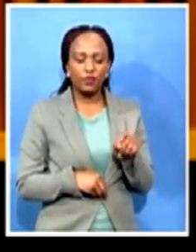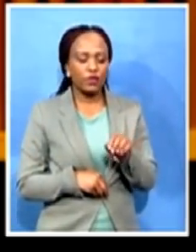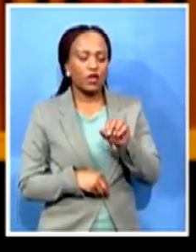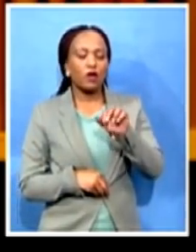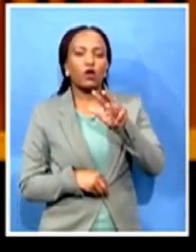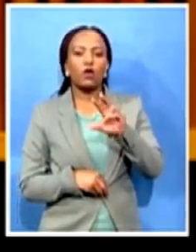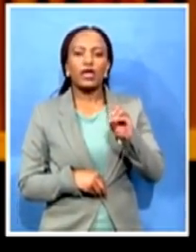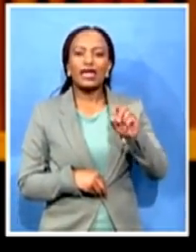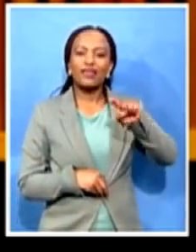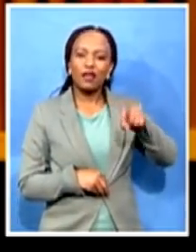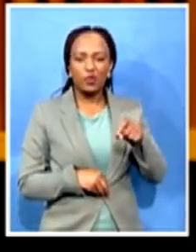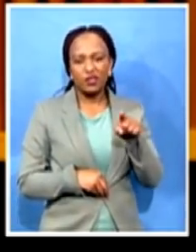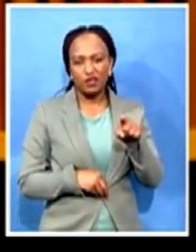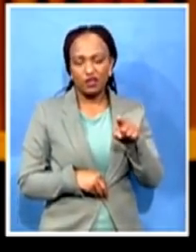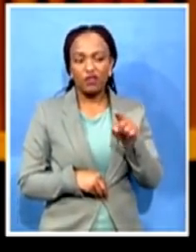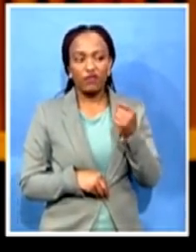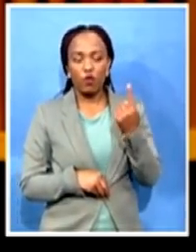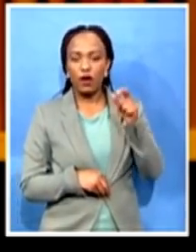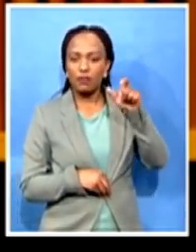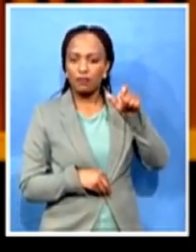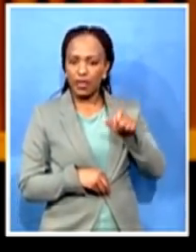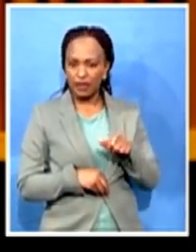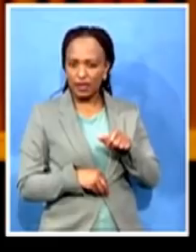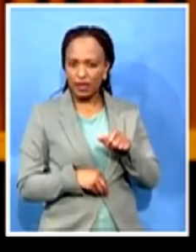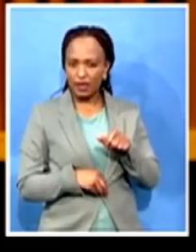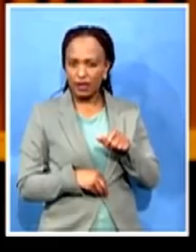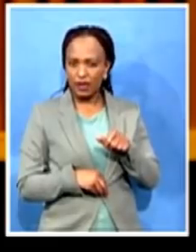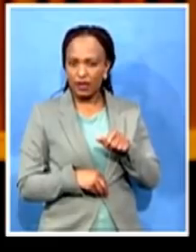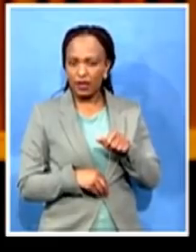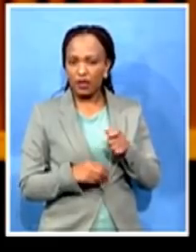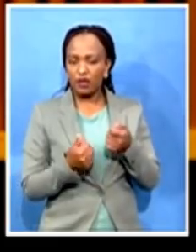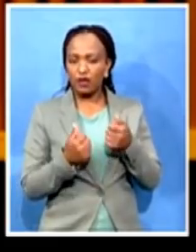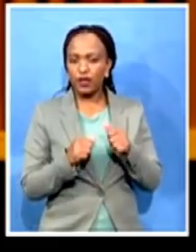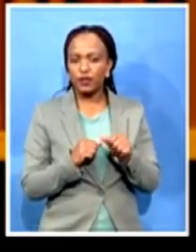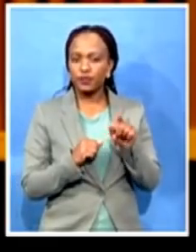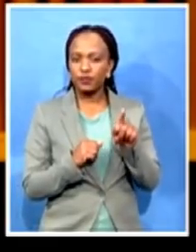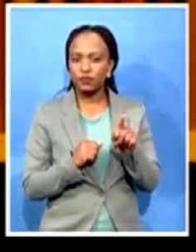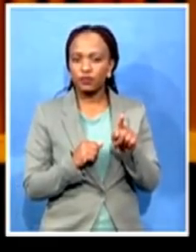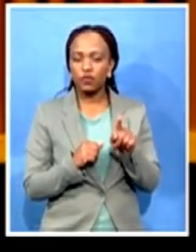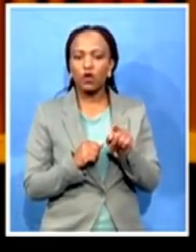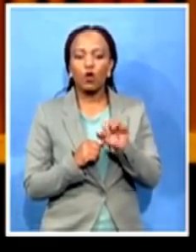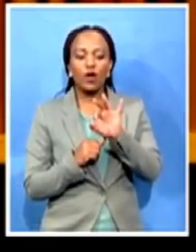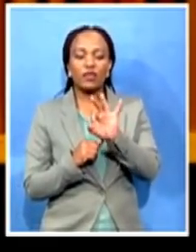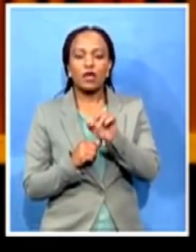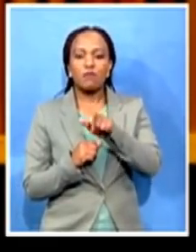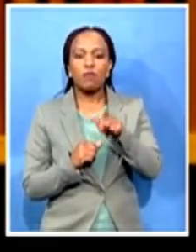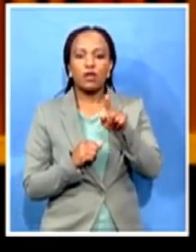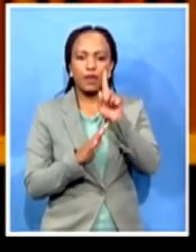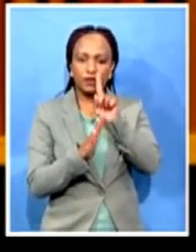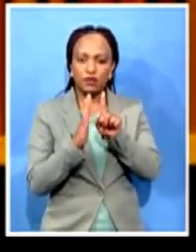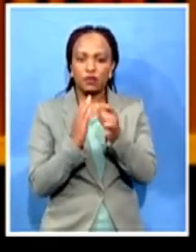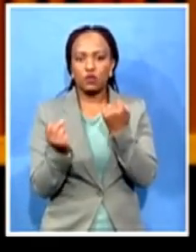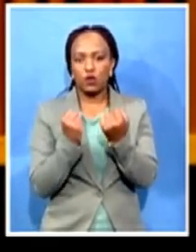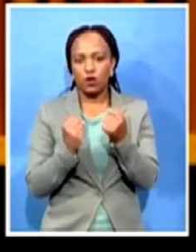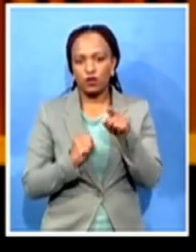There's three accused before the court. And also the fact that, Your Worship, the accused has a pending case that is before the specialized